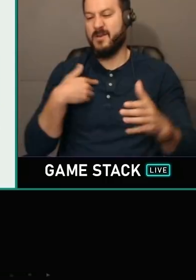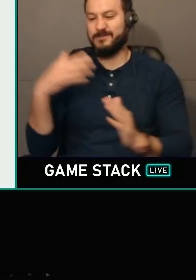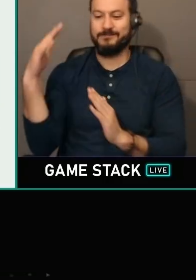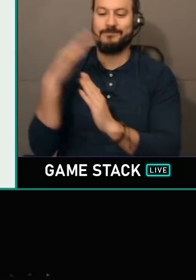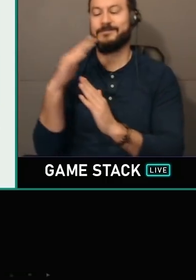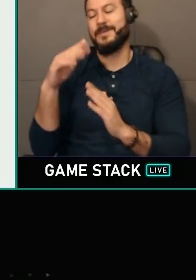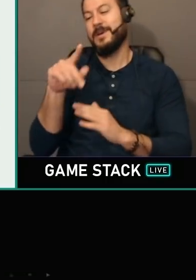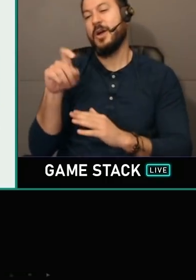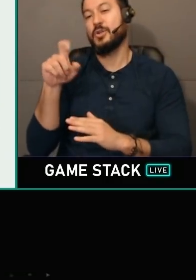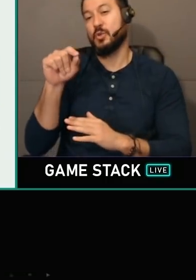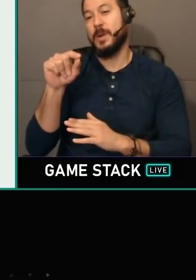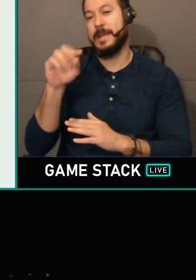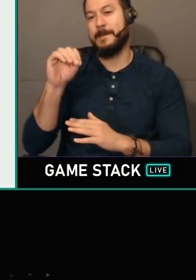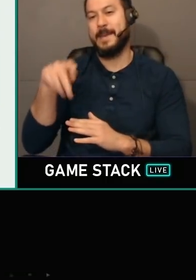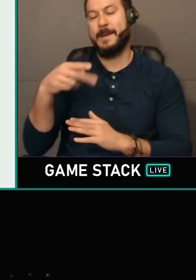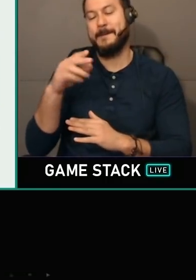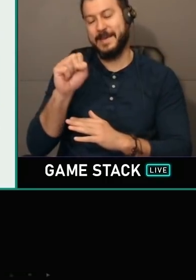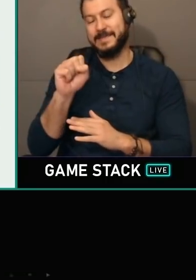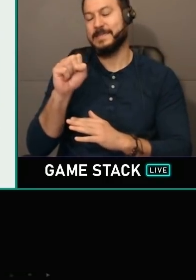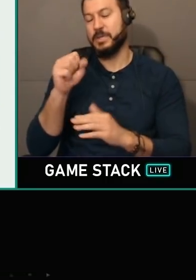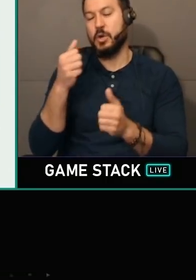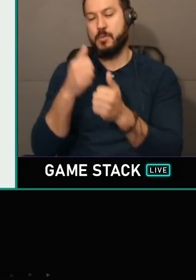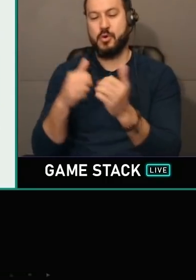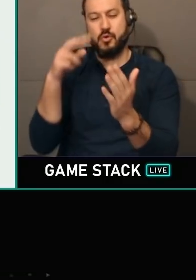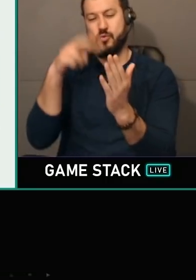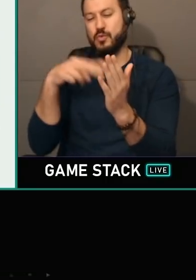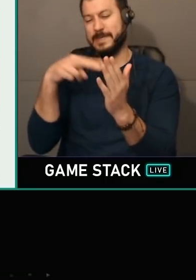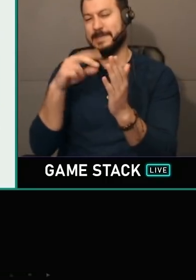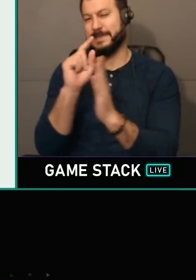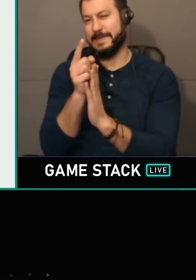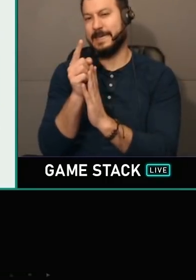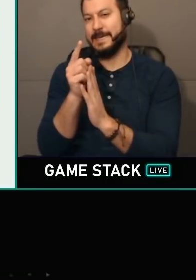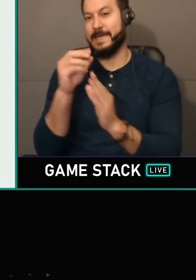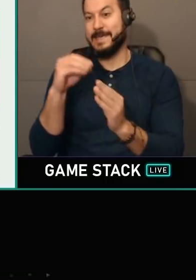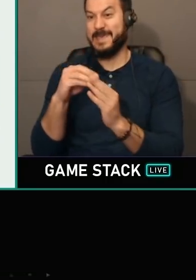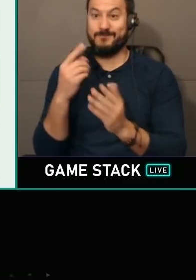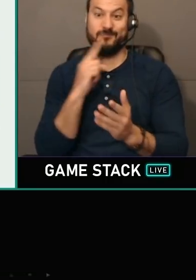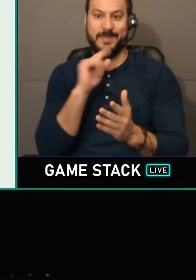120 megabytes per second of read speeds in optimal